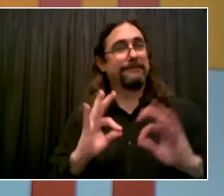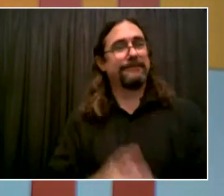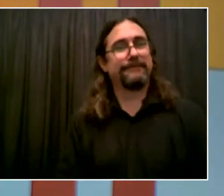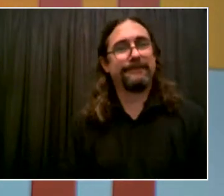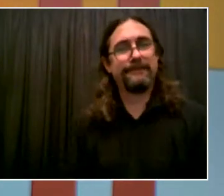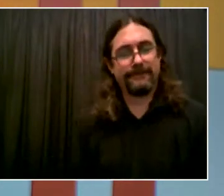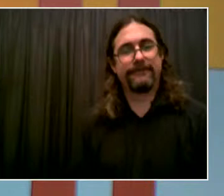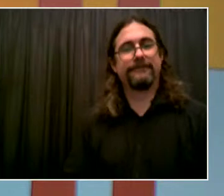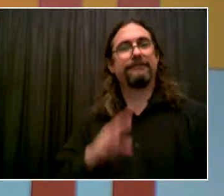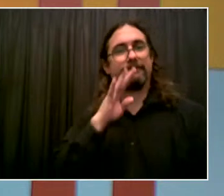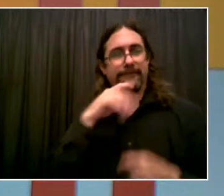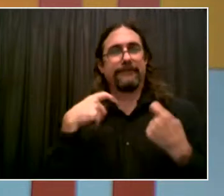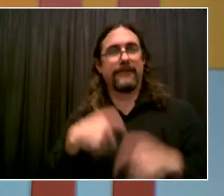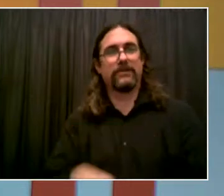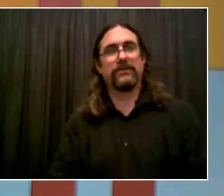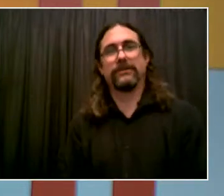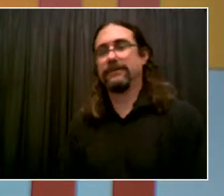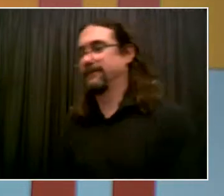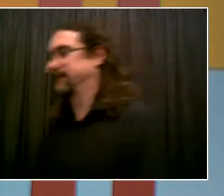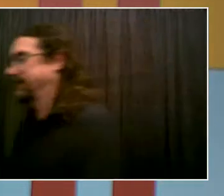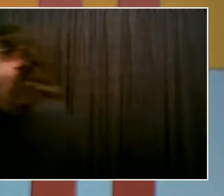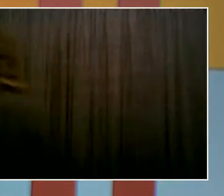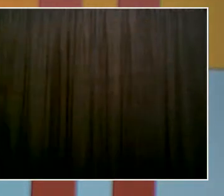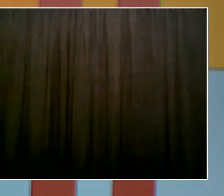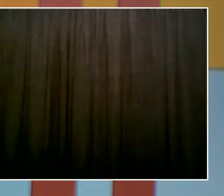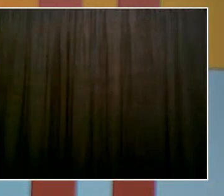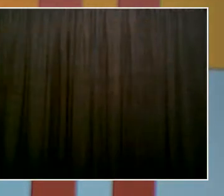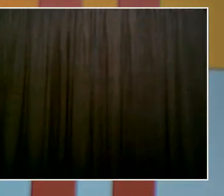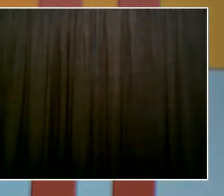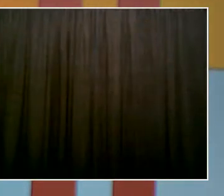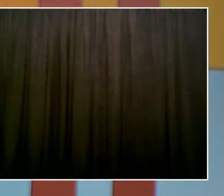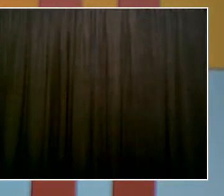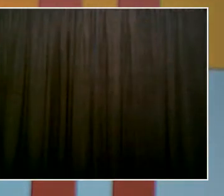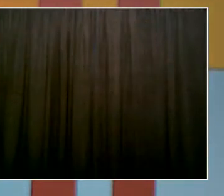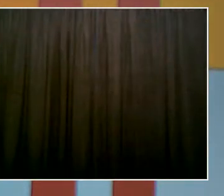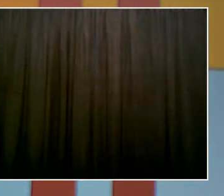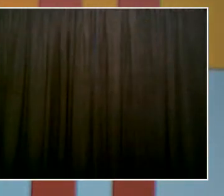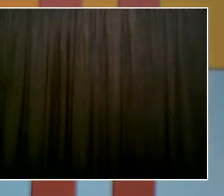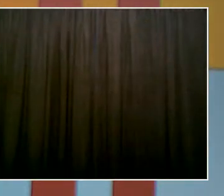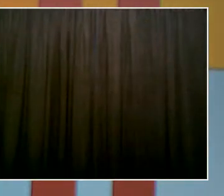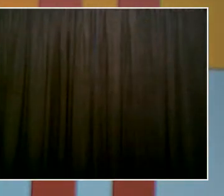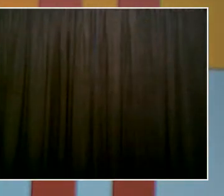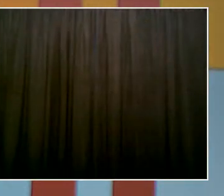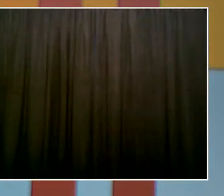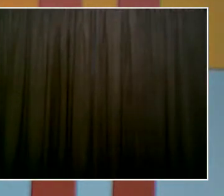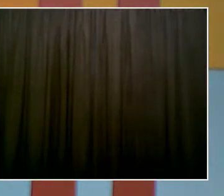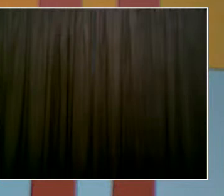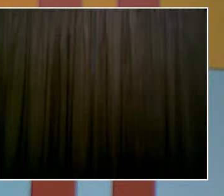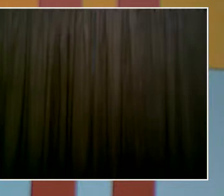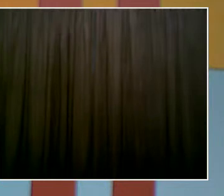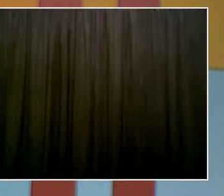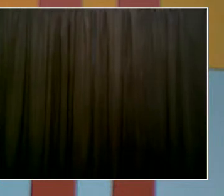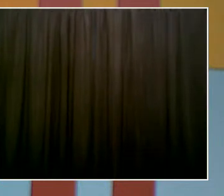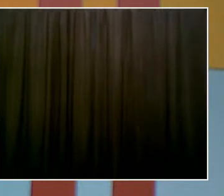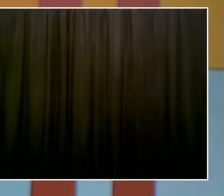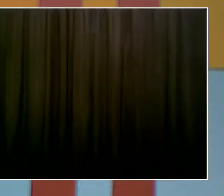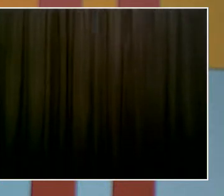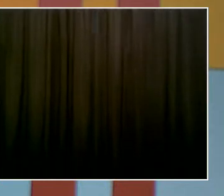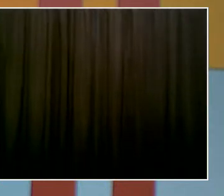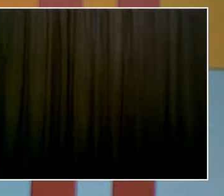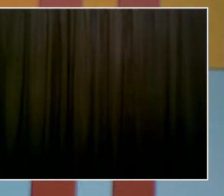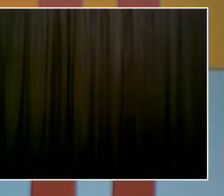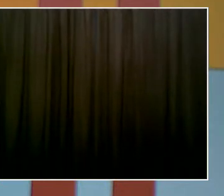el municipio estará en Queens. Queens tiene más vacunados que